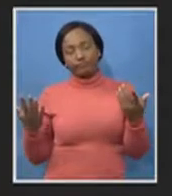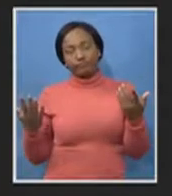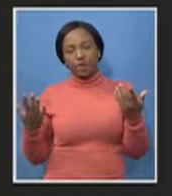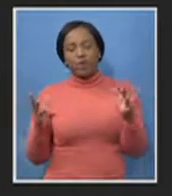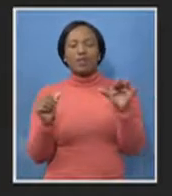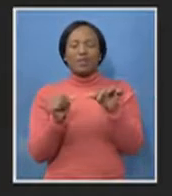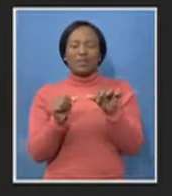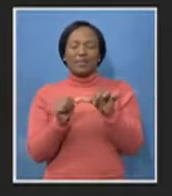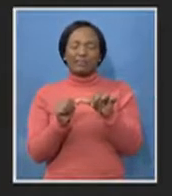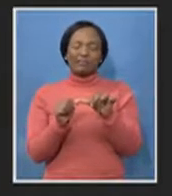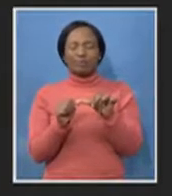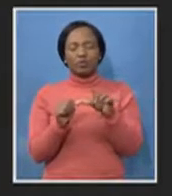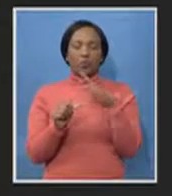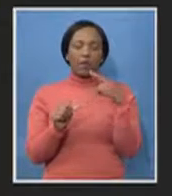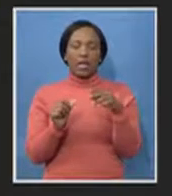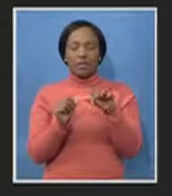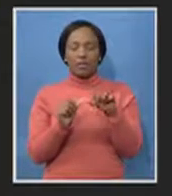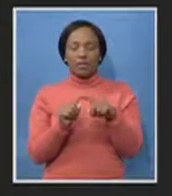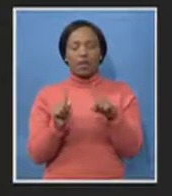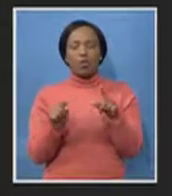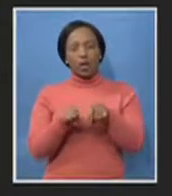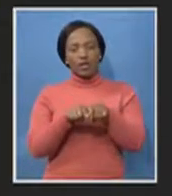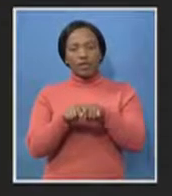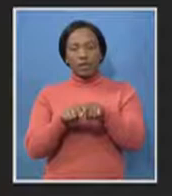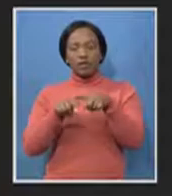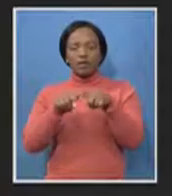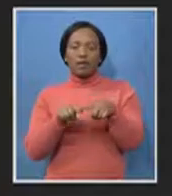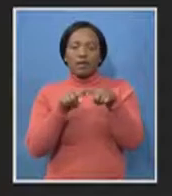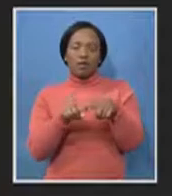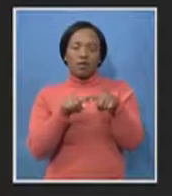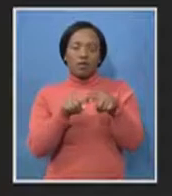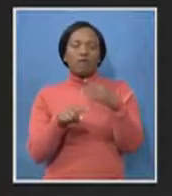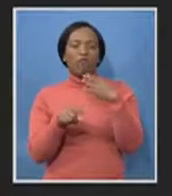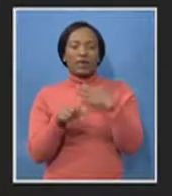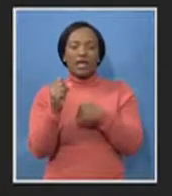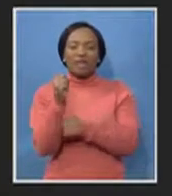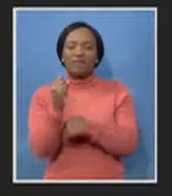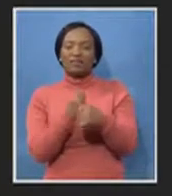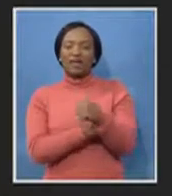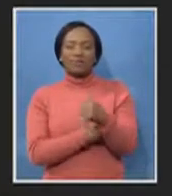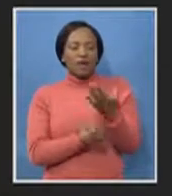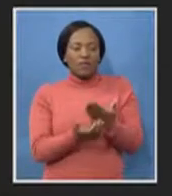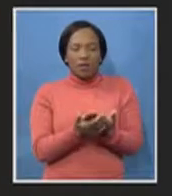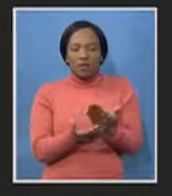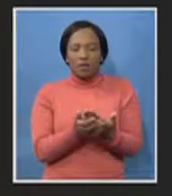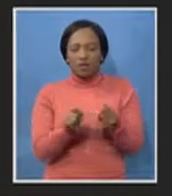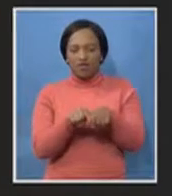the testing is dependent on your lab infrastructure. But, it could also just be the large number of tests that we've done. So it is something